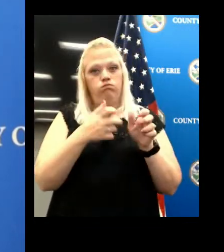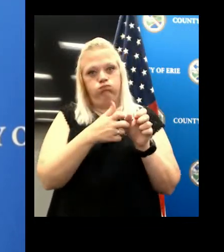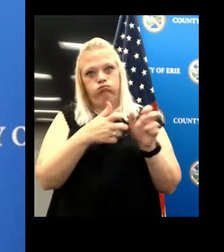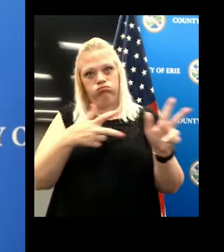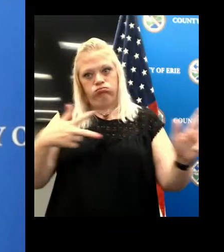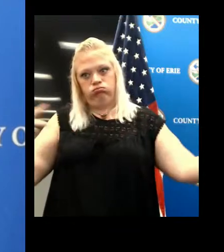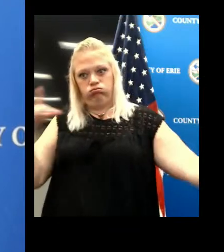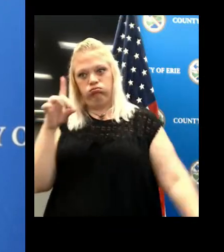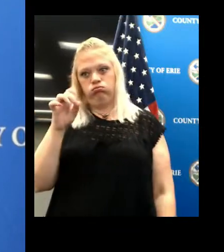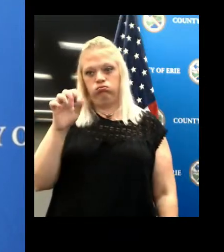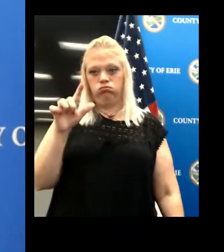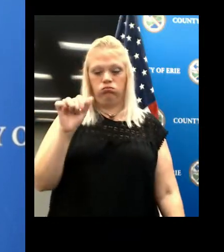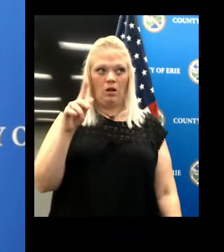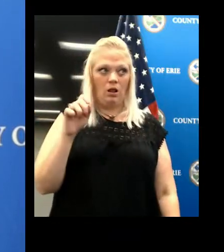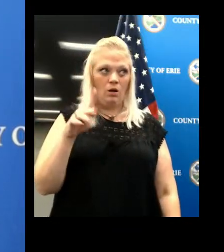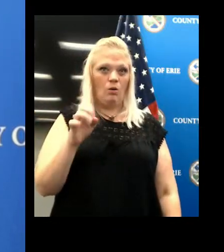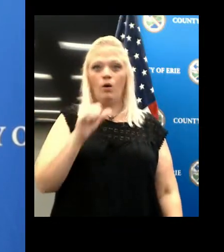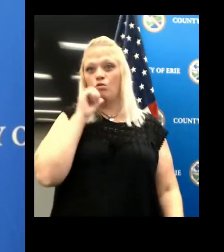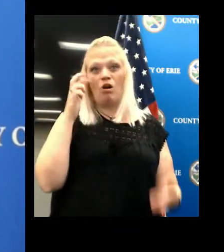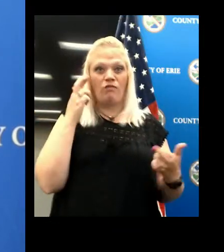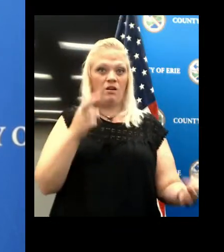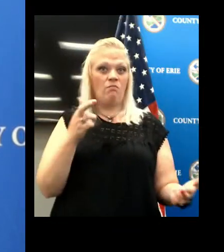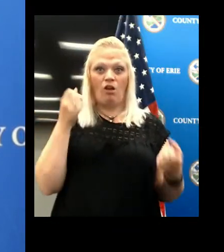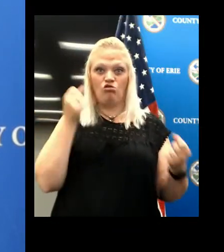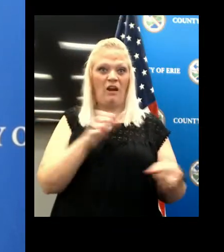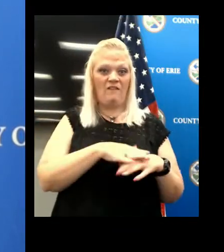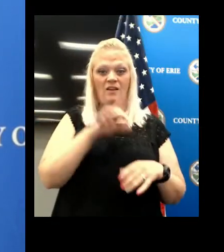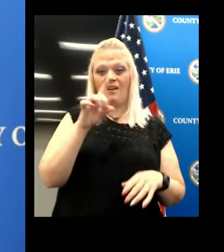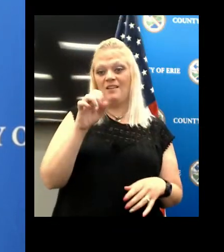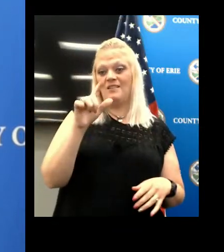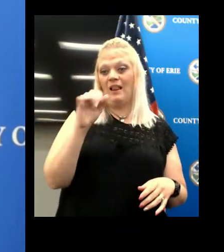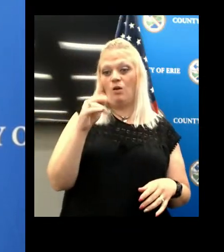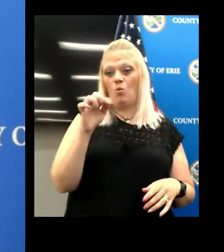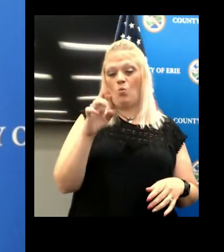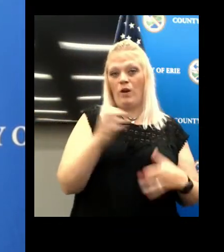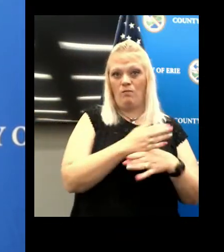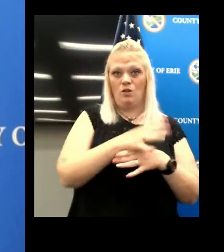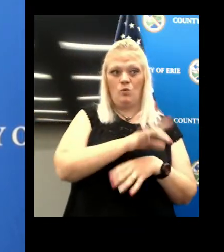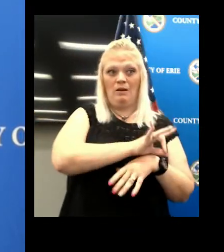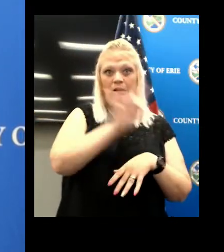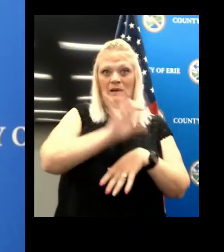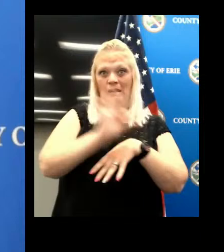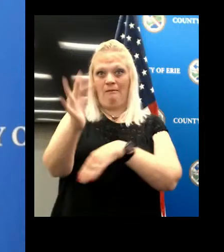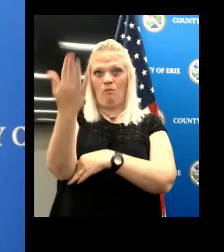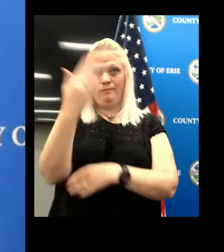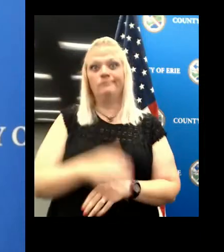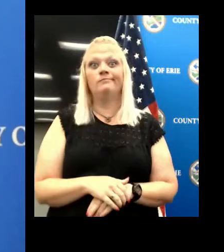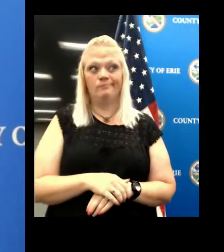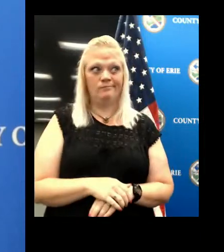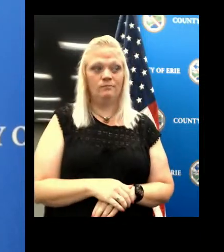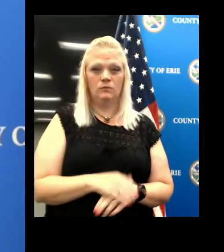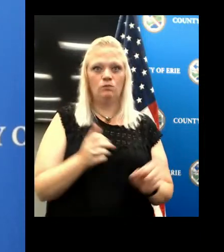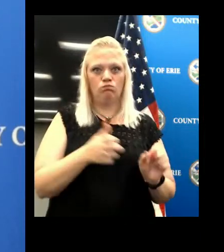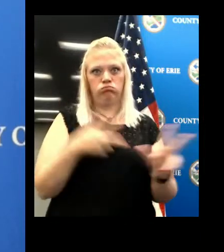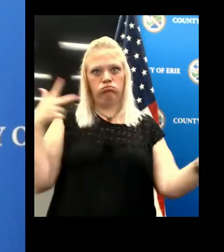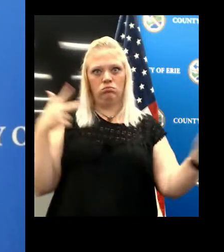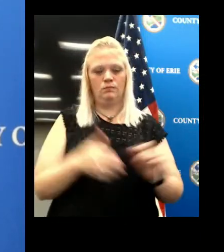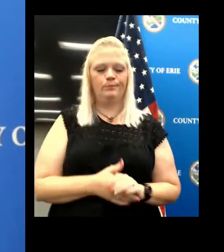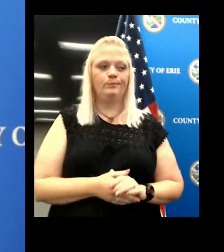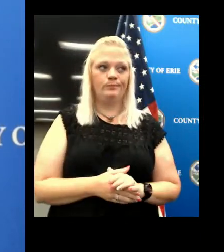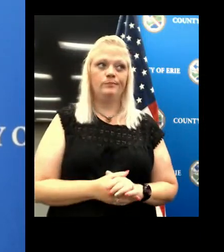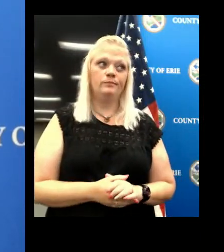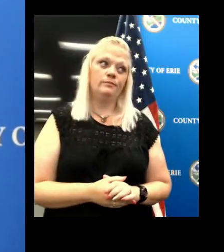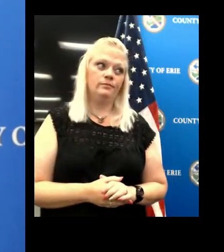on Delaware Avenue. I would not recommend driving down Delaware between 8 o'clock in the morning and 9 o'clock. It's pretty backed up.